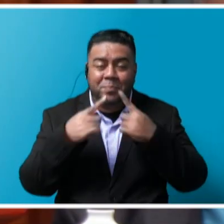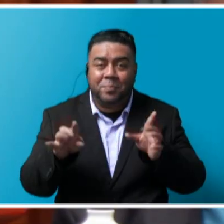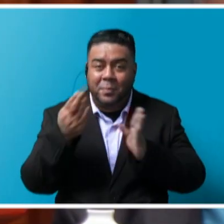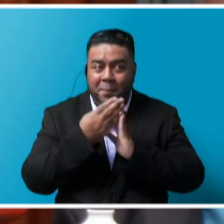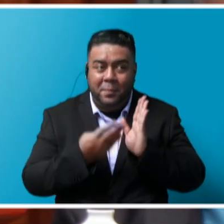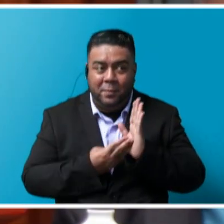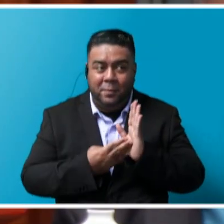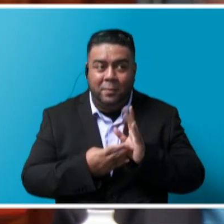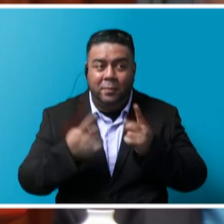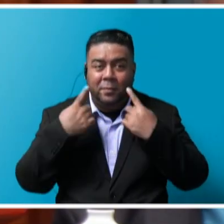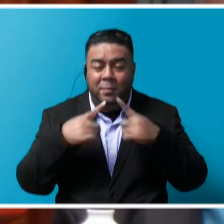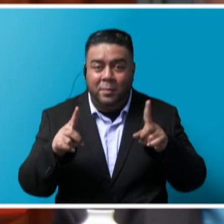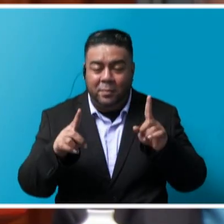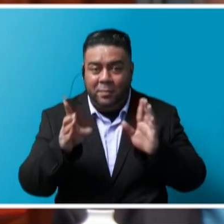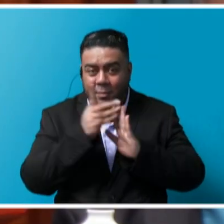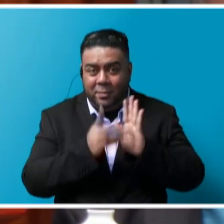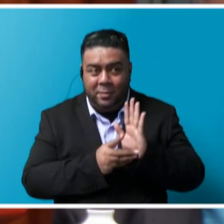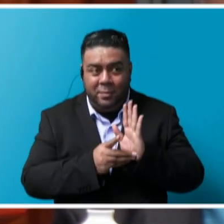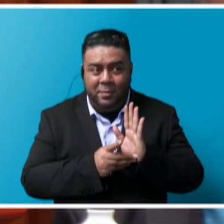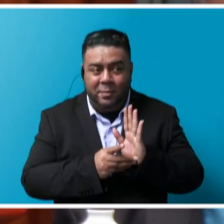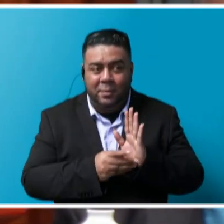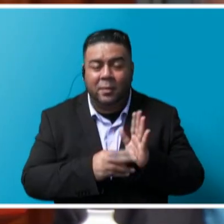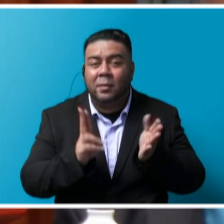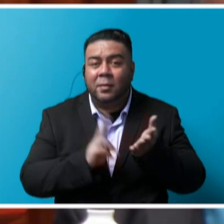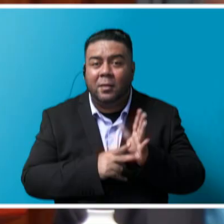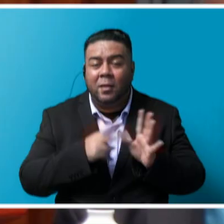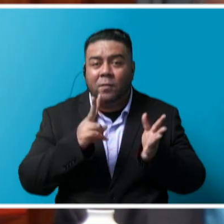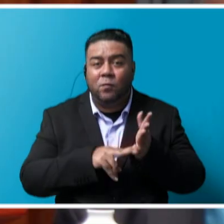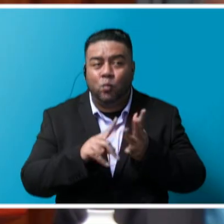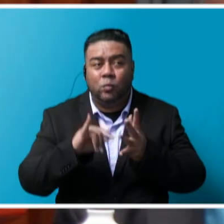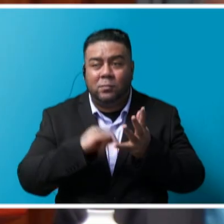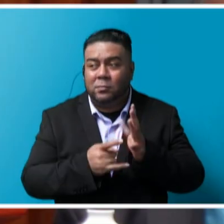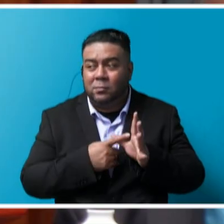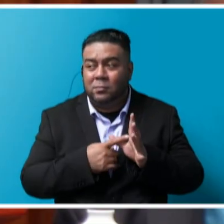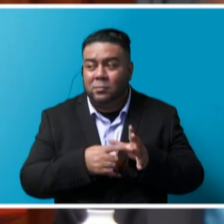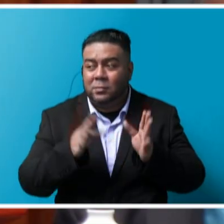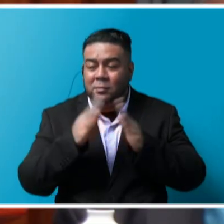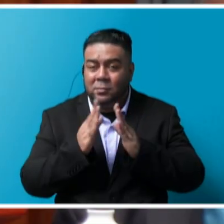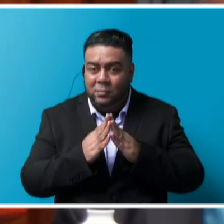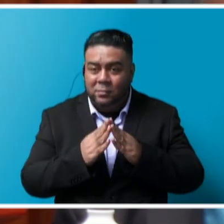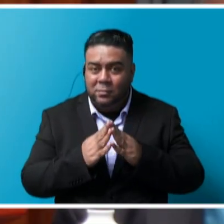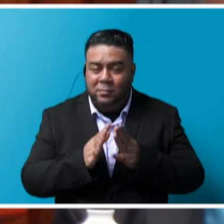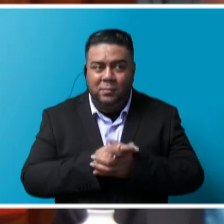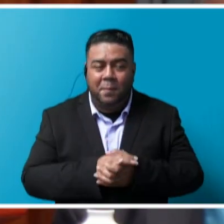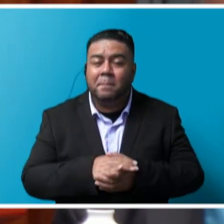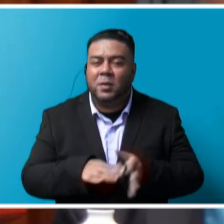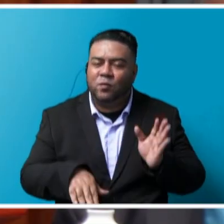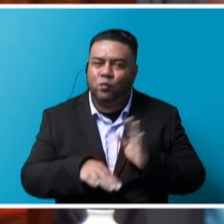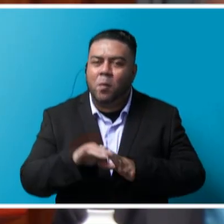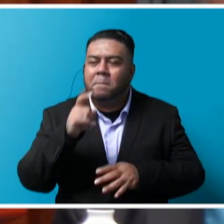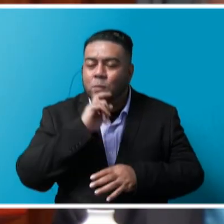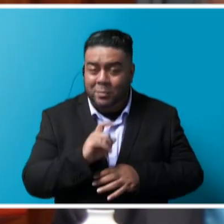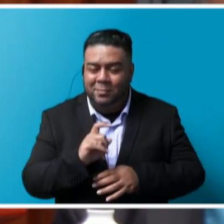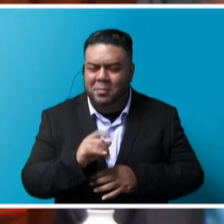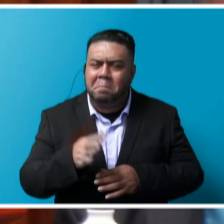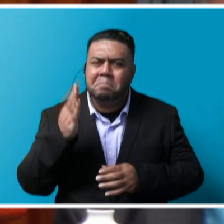formal declaration of Nabo as a town. This is more than an administrative milestone, but a fulfillment of a promise made